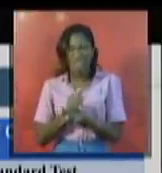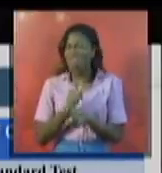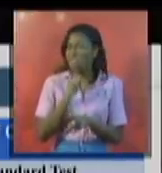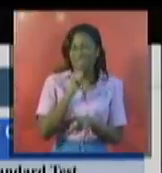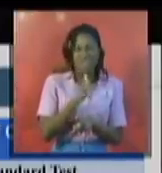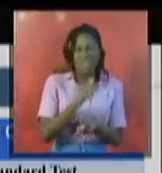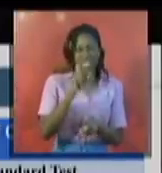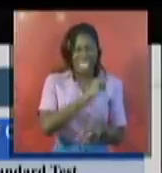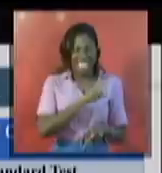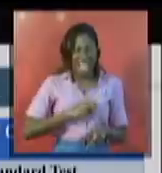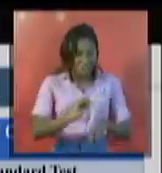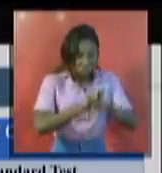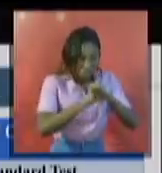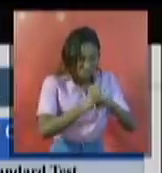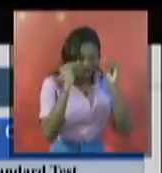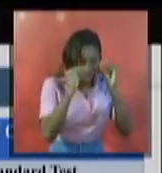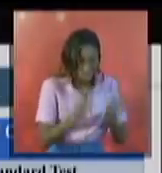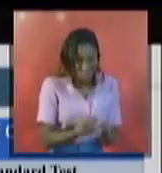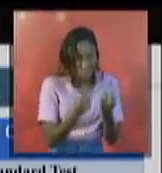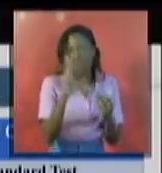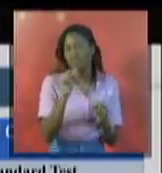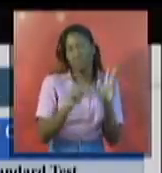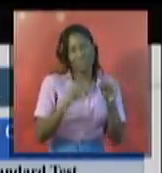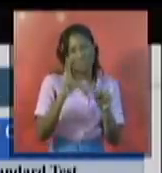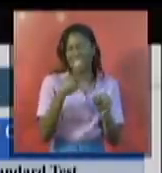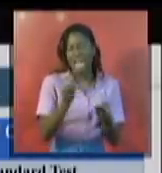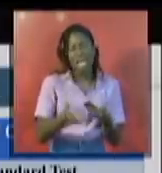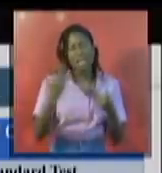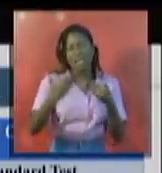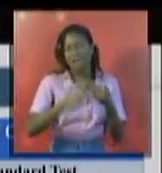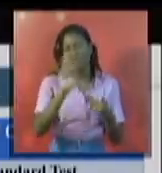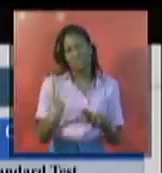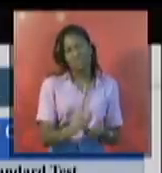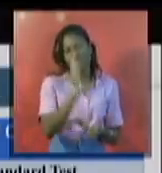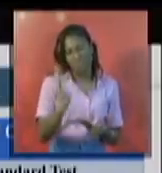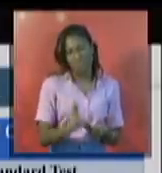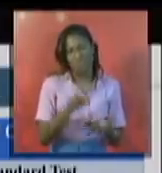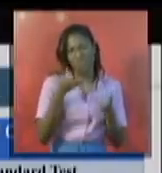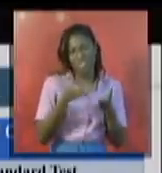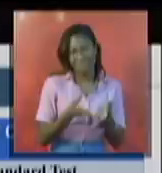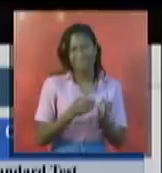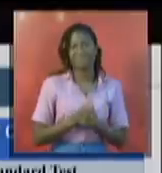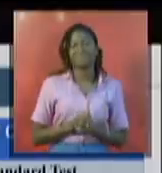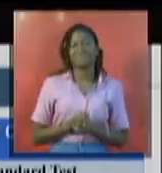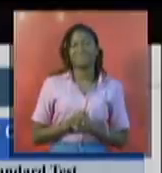field machines that we're rapidly in the process of being rapidly deployed. Thus far, we've deployed these point-of-care